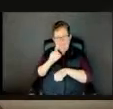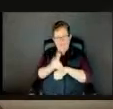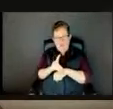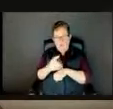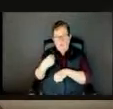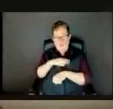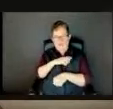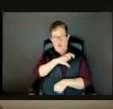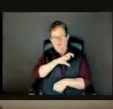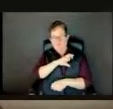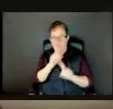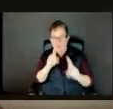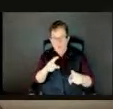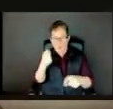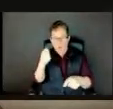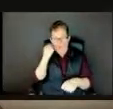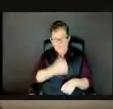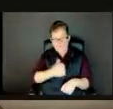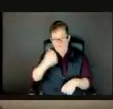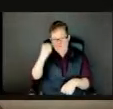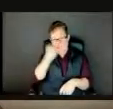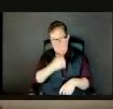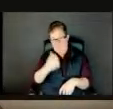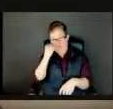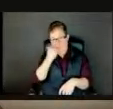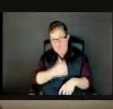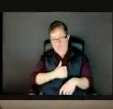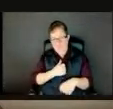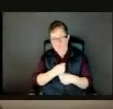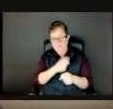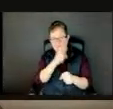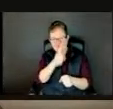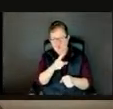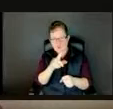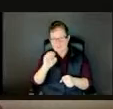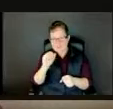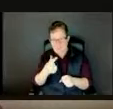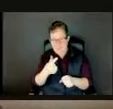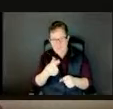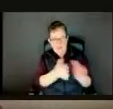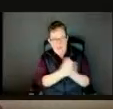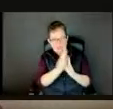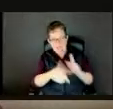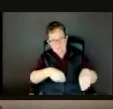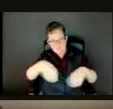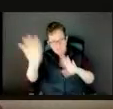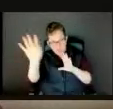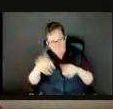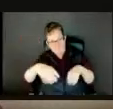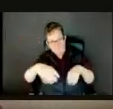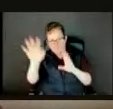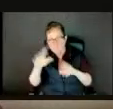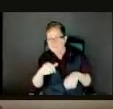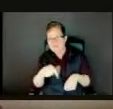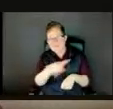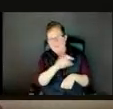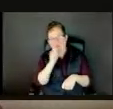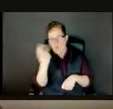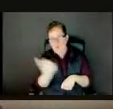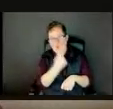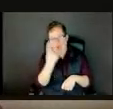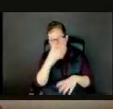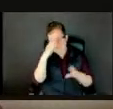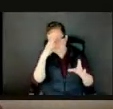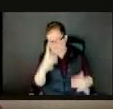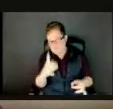go down that street every single day to make sure we tag and ask these people to move along. They do not always choose